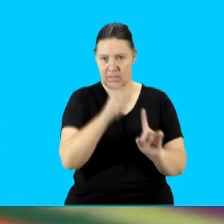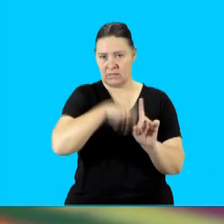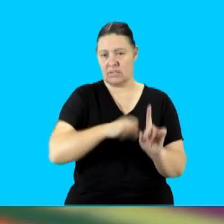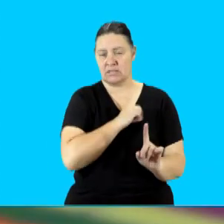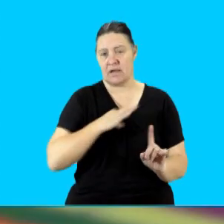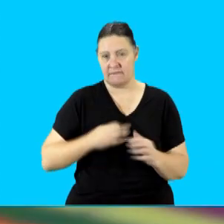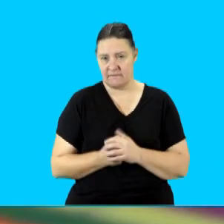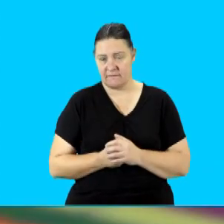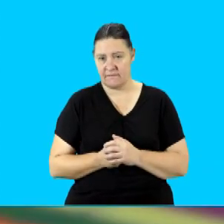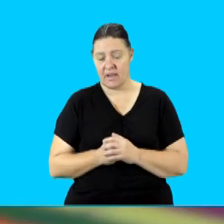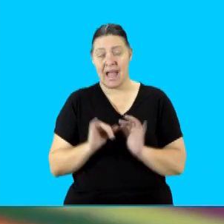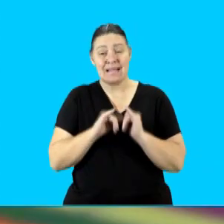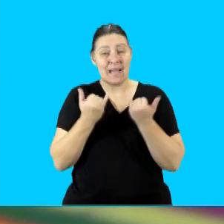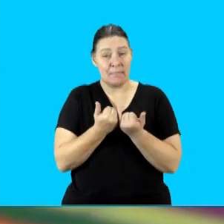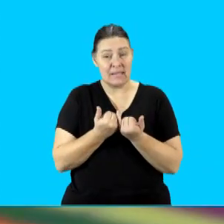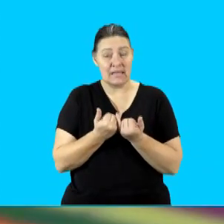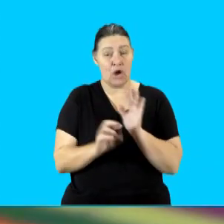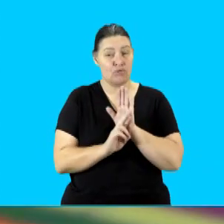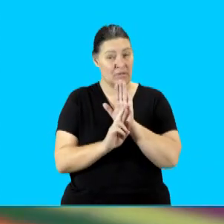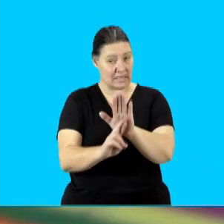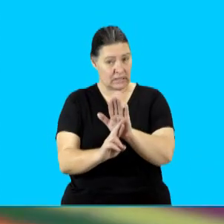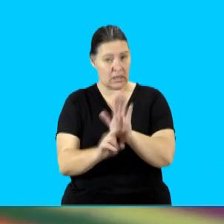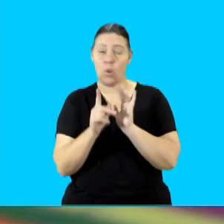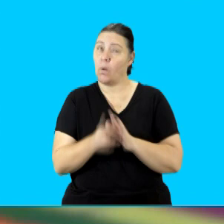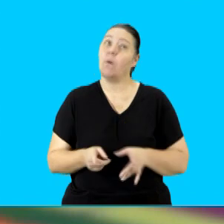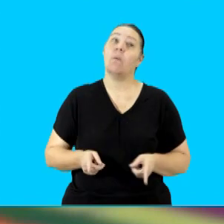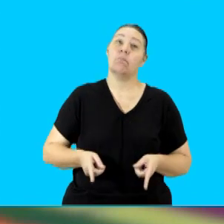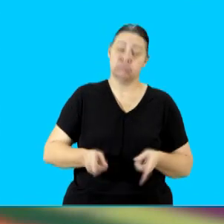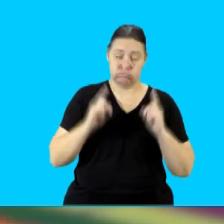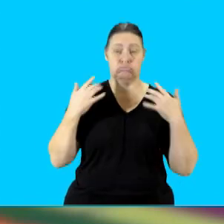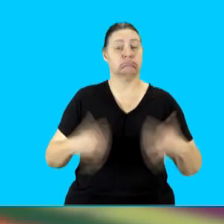company rep is a very serious